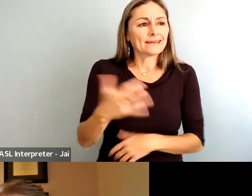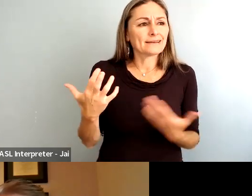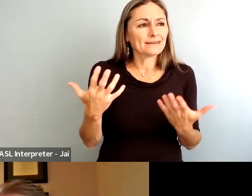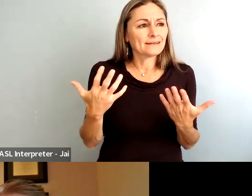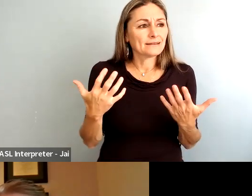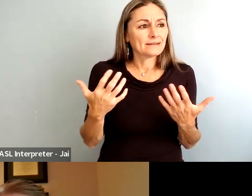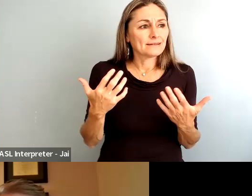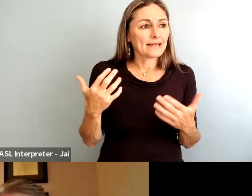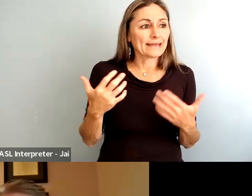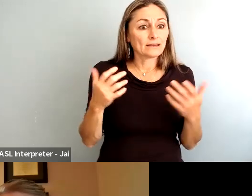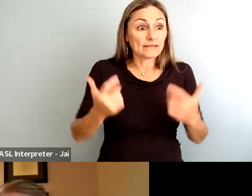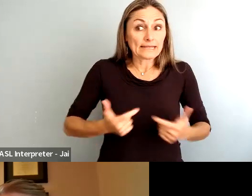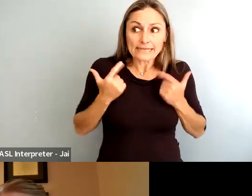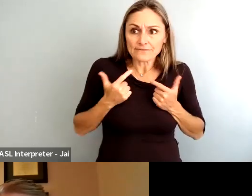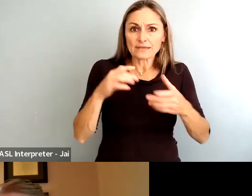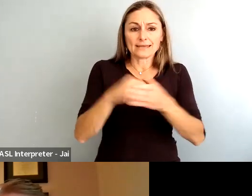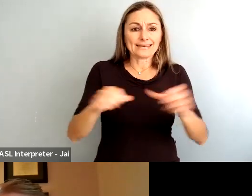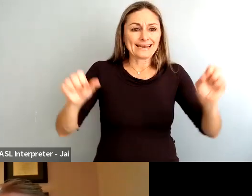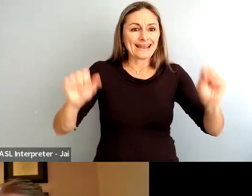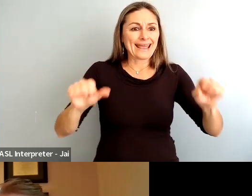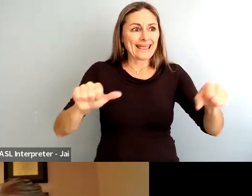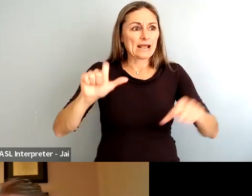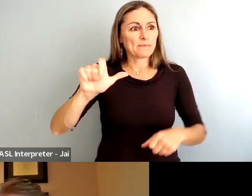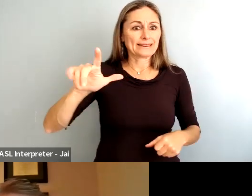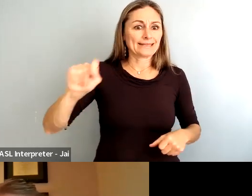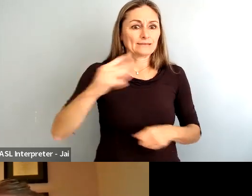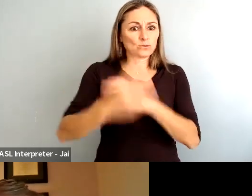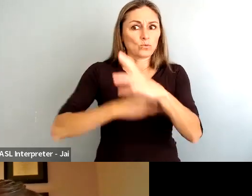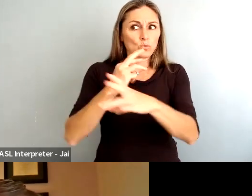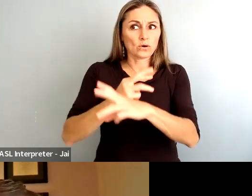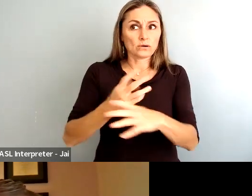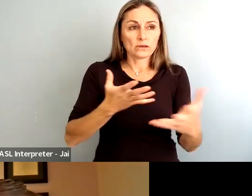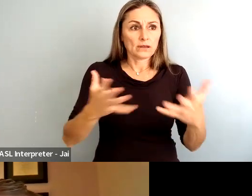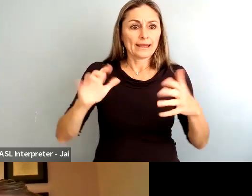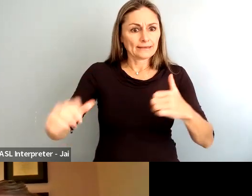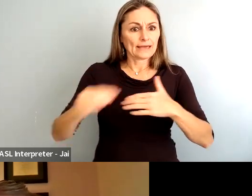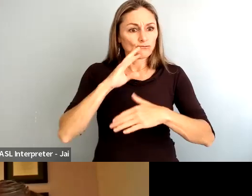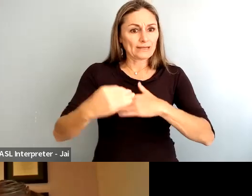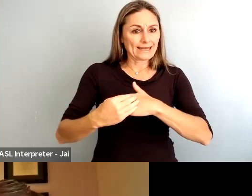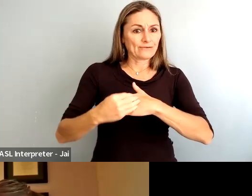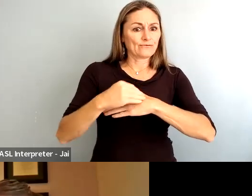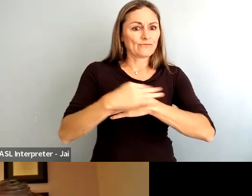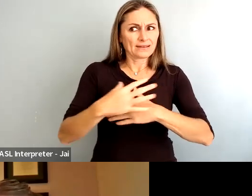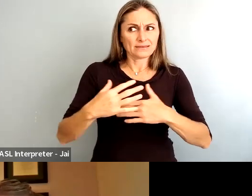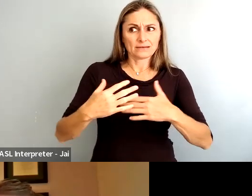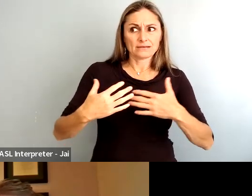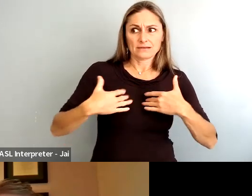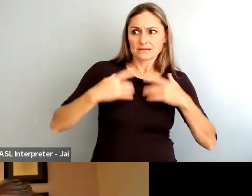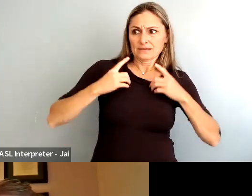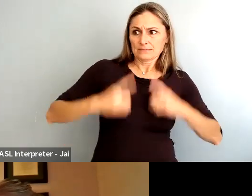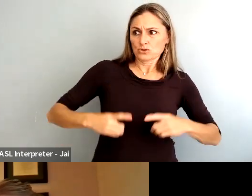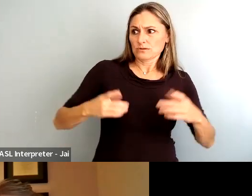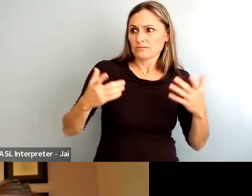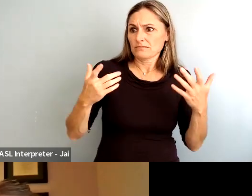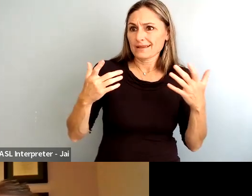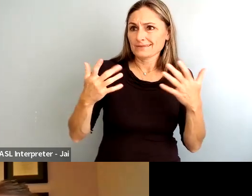of living in an ableist world, how it can get to people with disabilities and how it can make us depressed